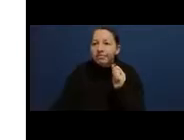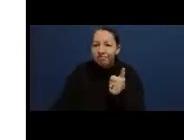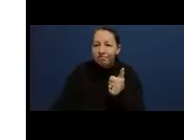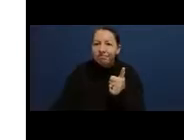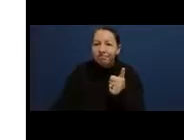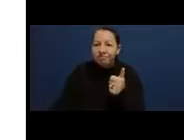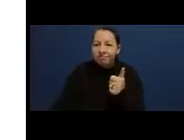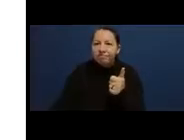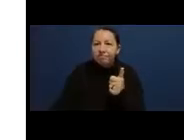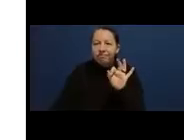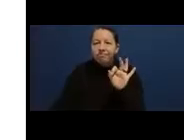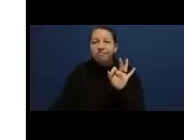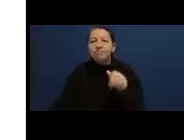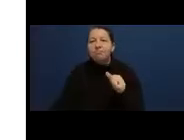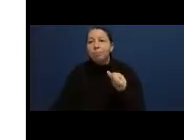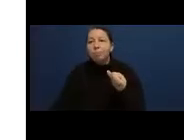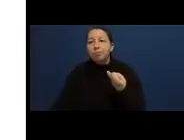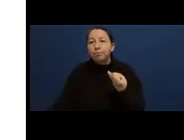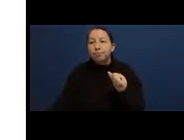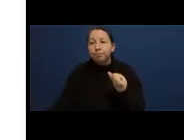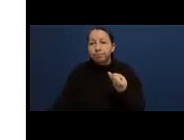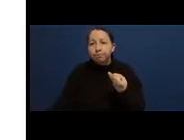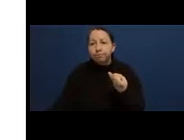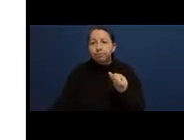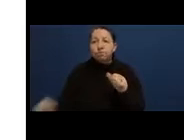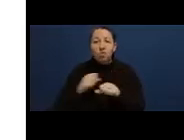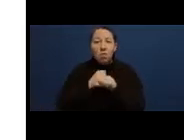of that may be that